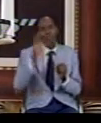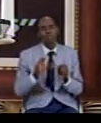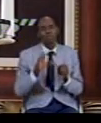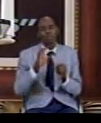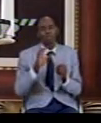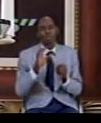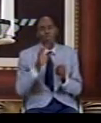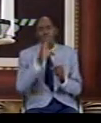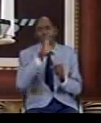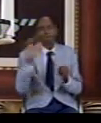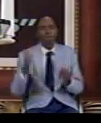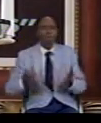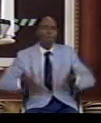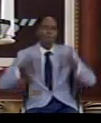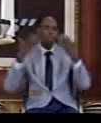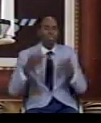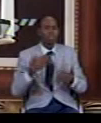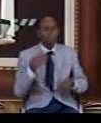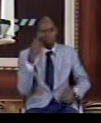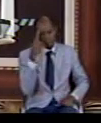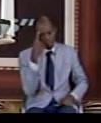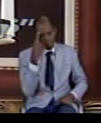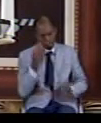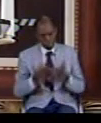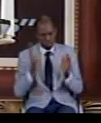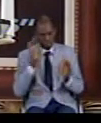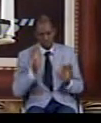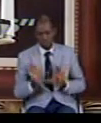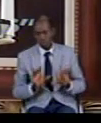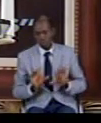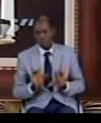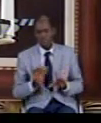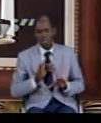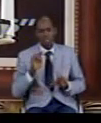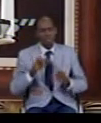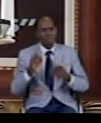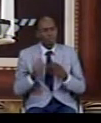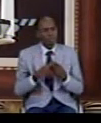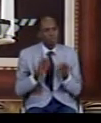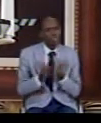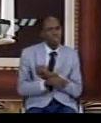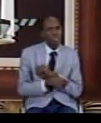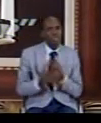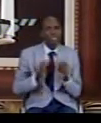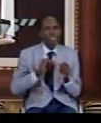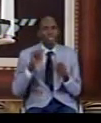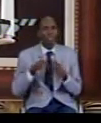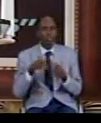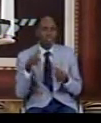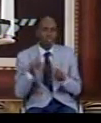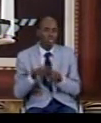okay, what can I do now? I need to cut corners. I need to compromise. I need to